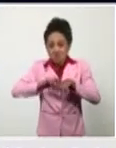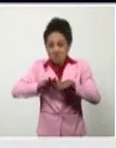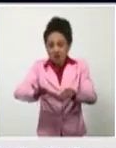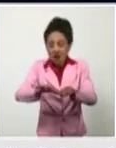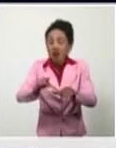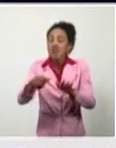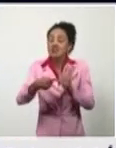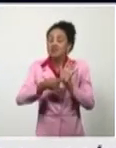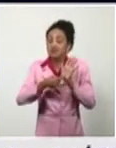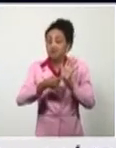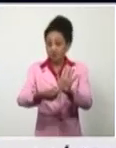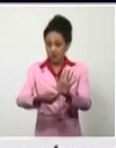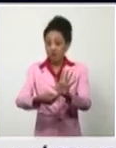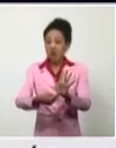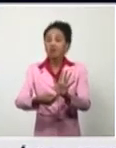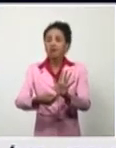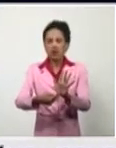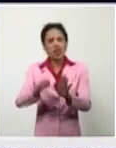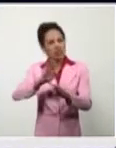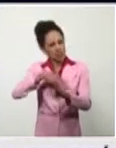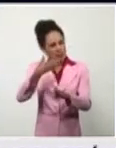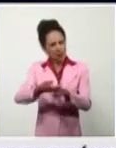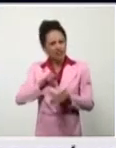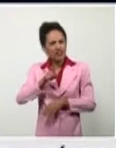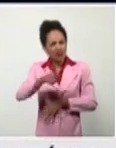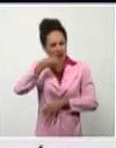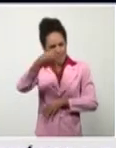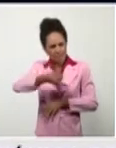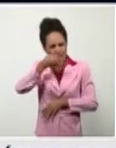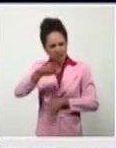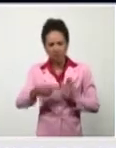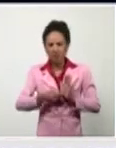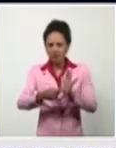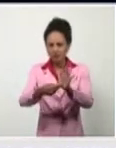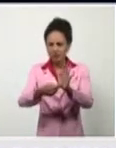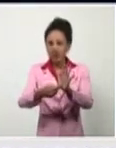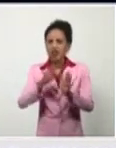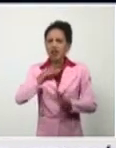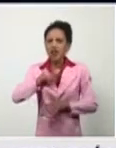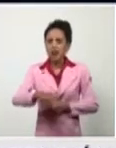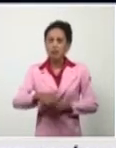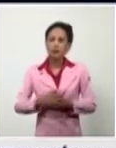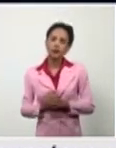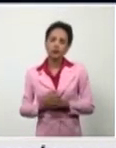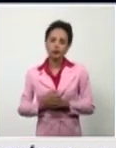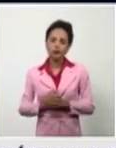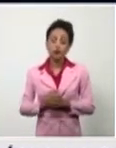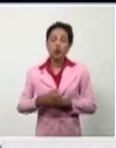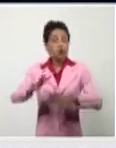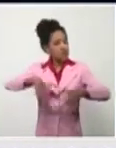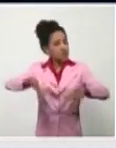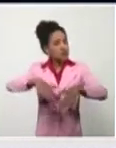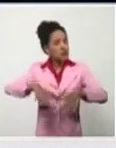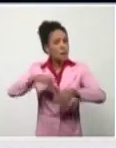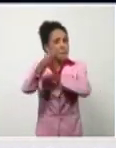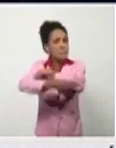This demonstrates, and at the end of the briefing I'm going to provide an example of a situation that was experienced.